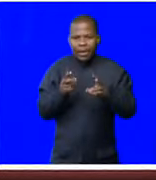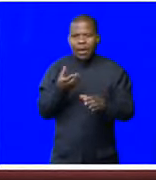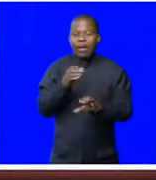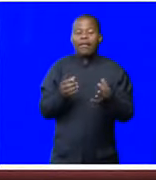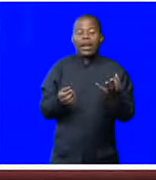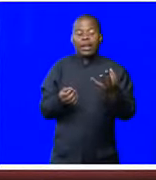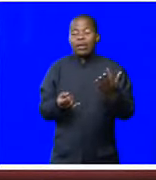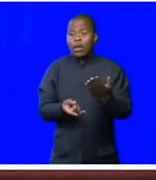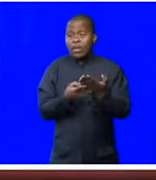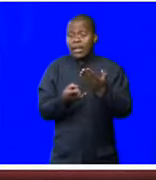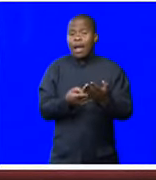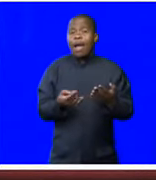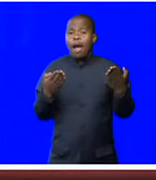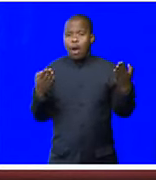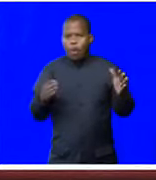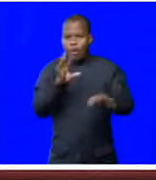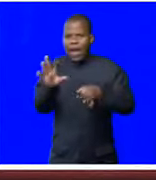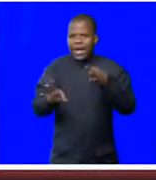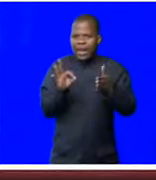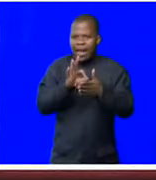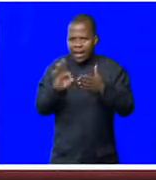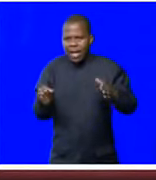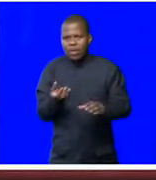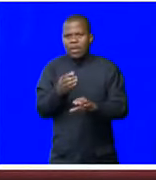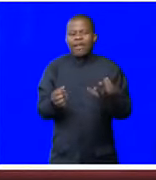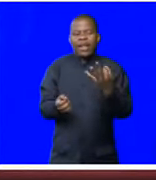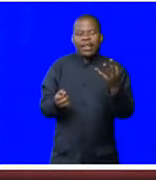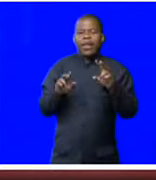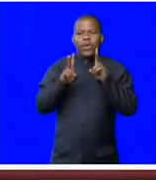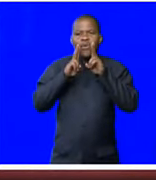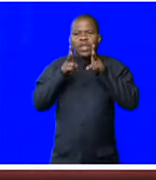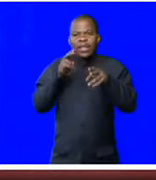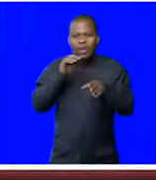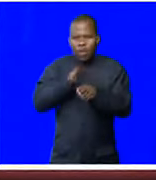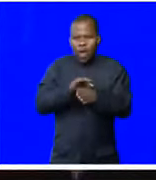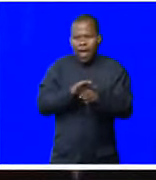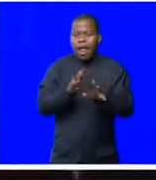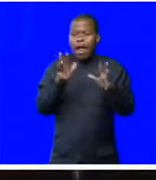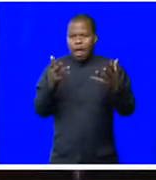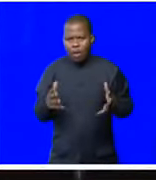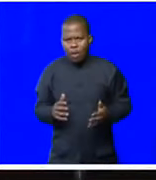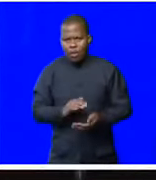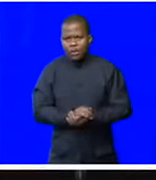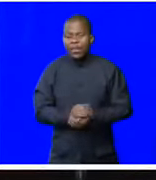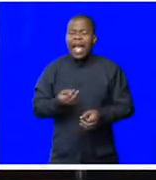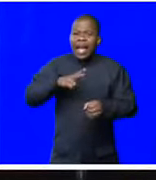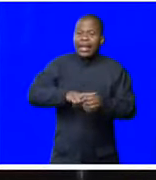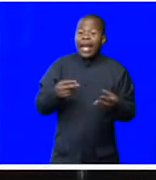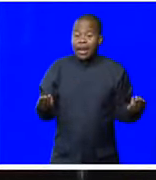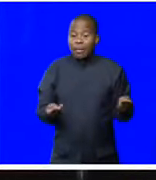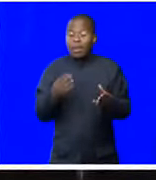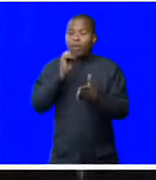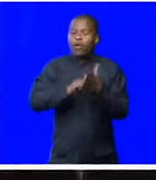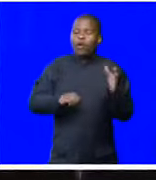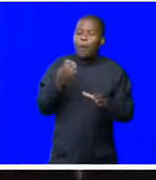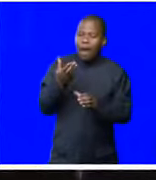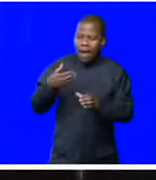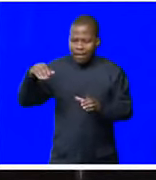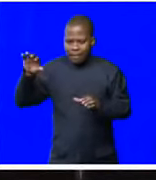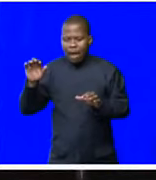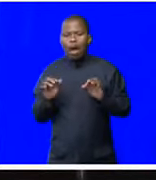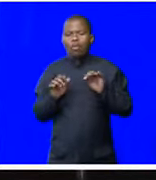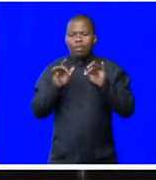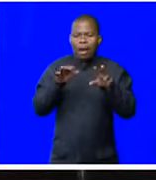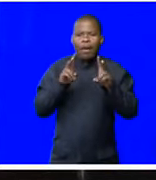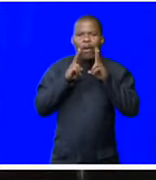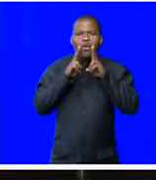the Mozambique Eswatini Mpumalanga route to further attract international travelers. What we seek to achieve is to address issues of